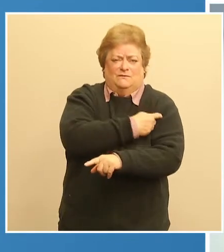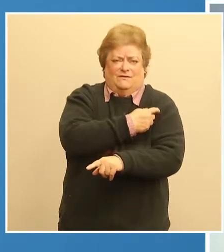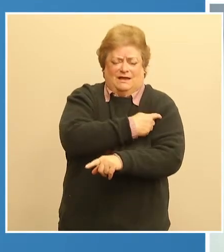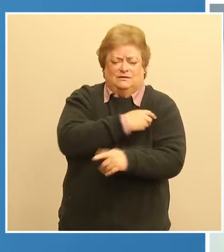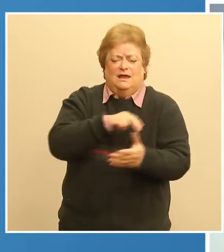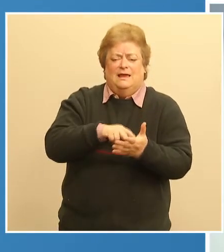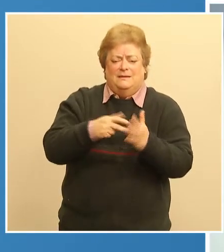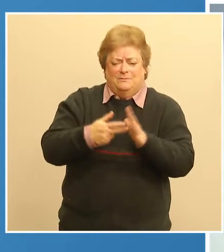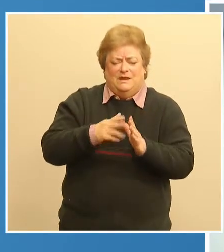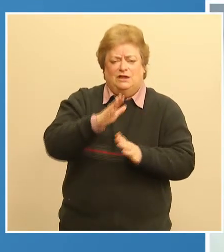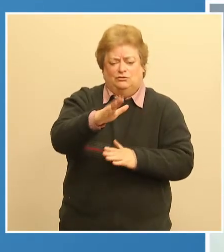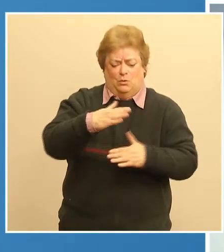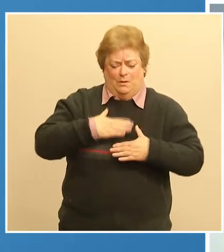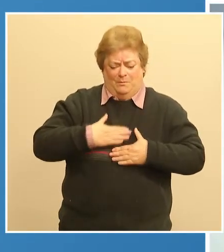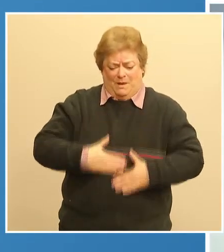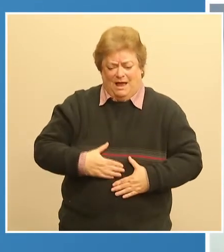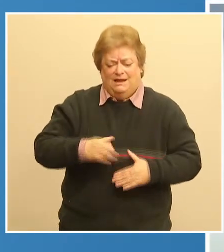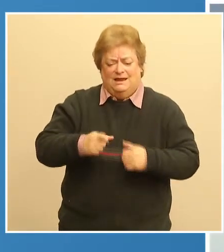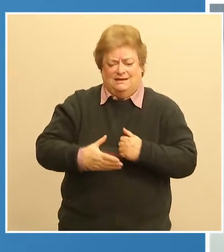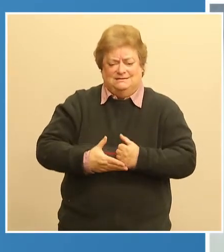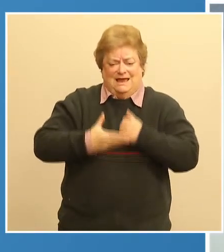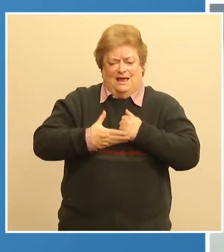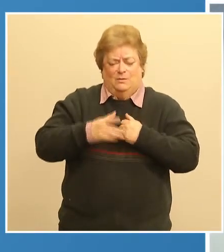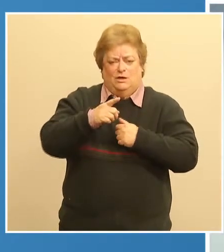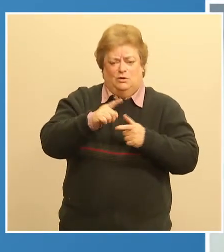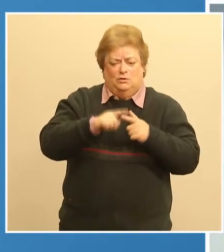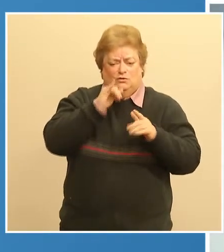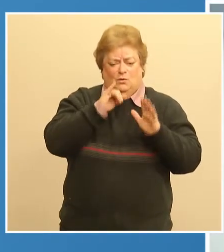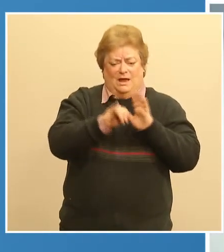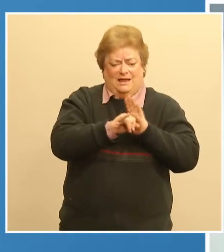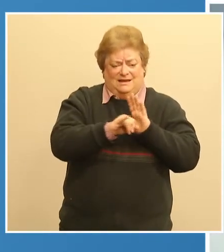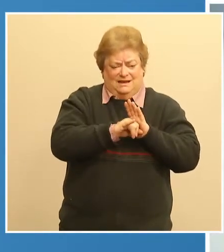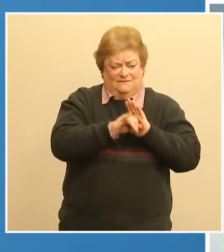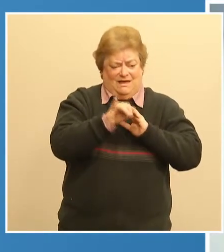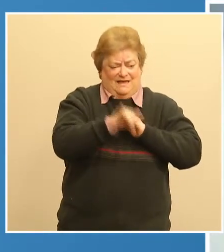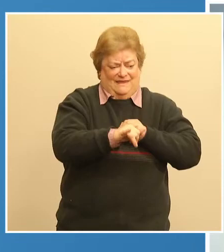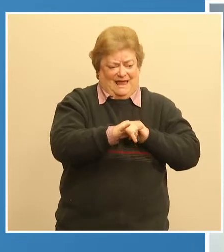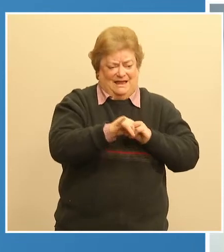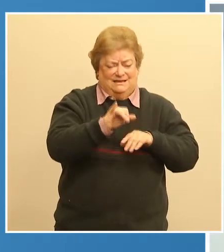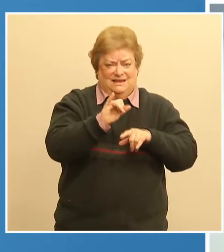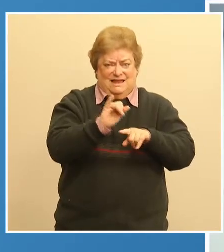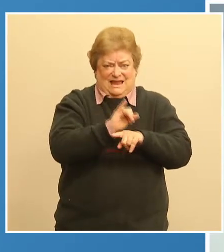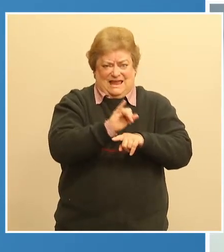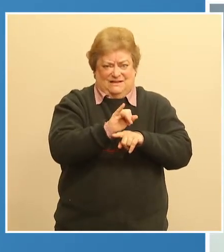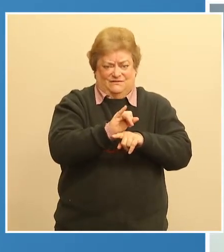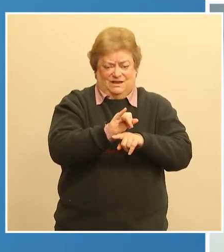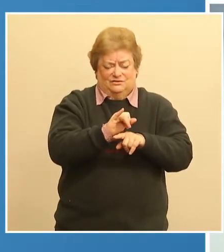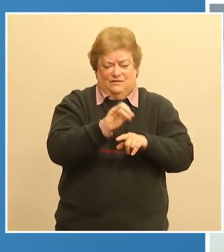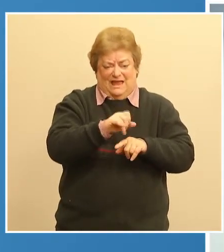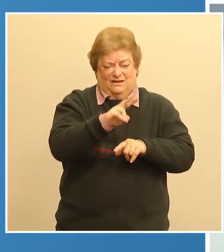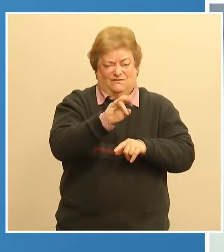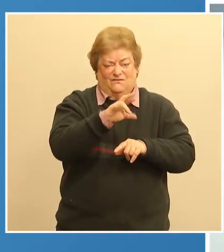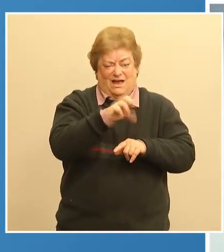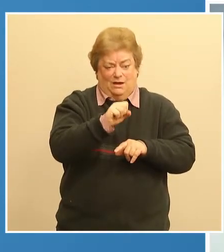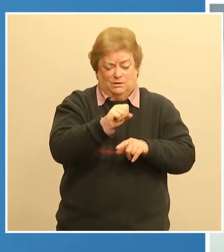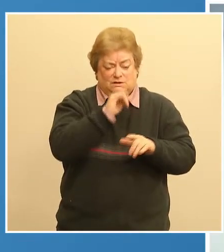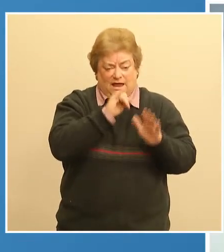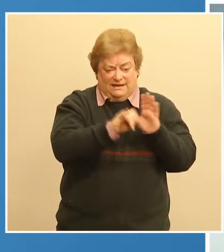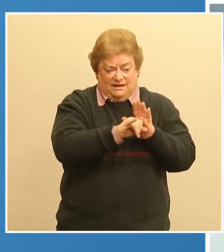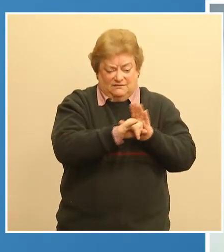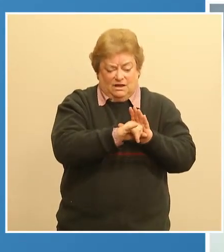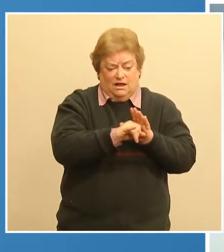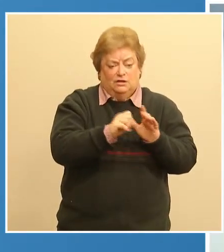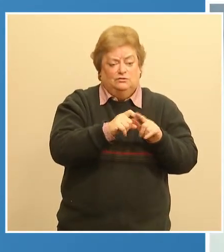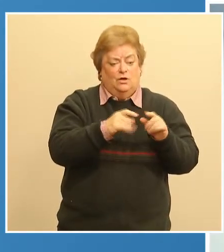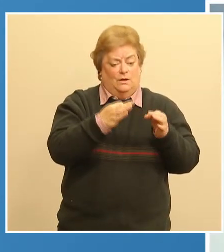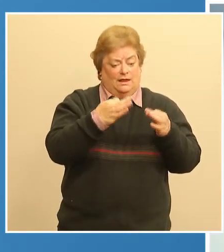your immune system is helping you identify that infection, identify the virus, so that if you do